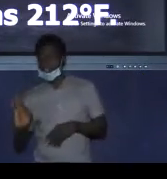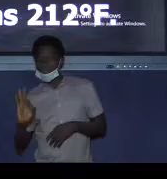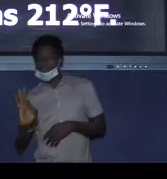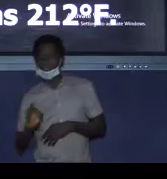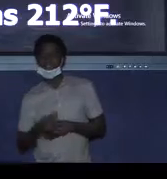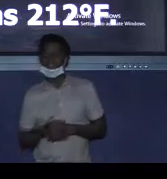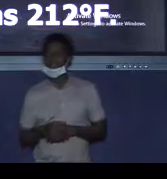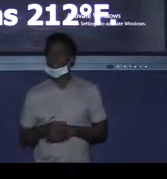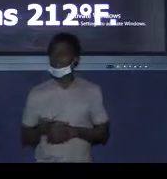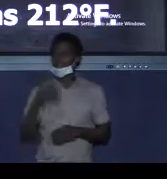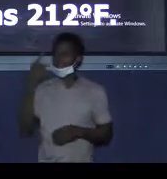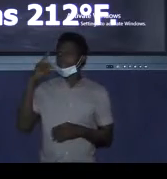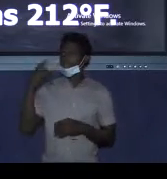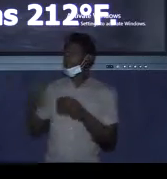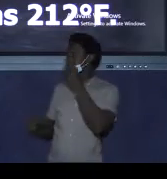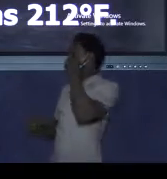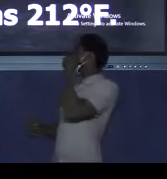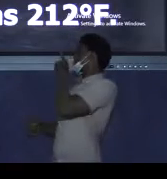at the symbol.